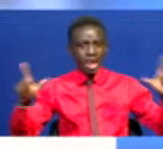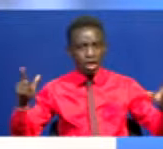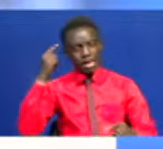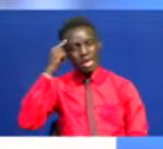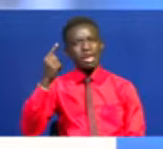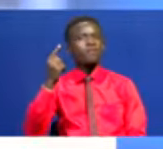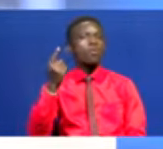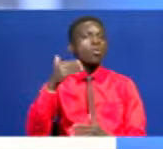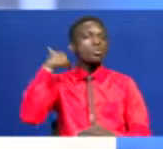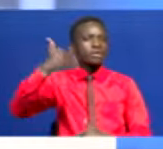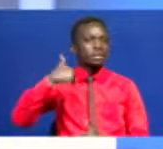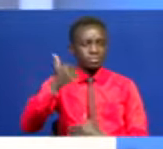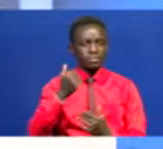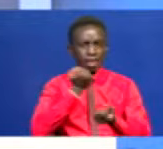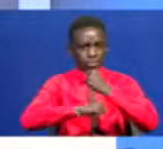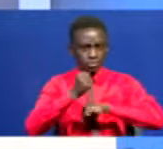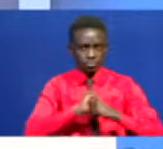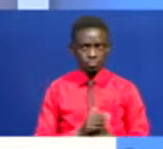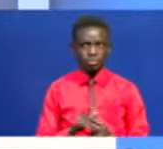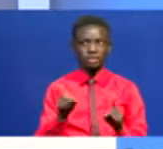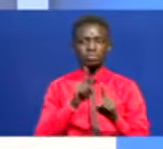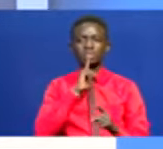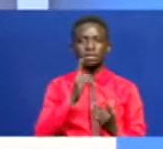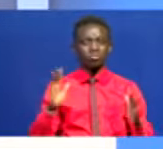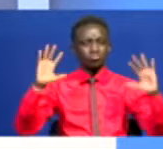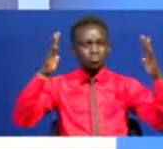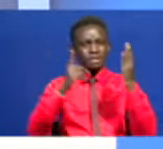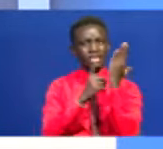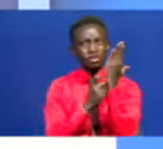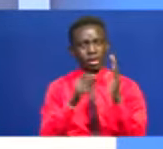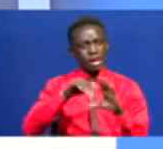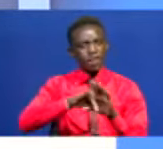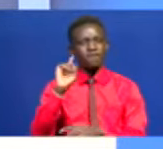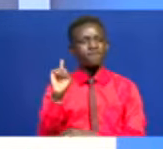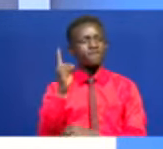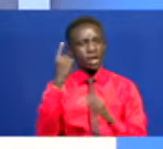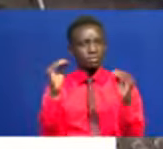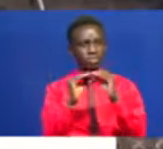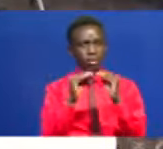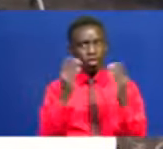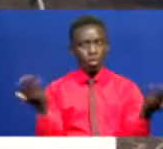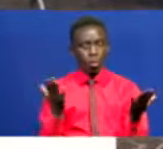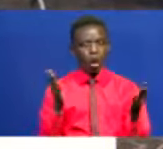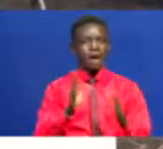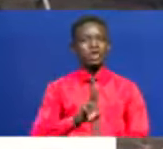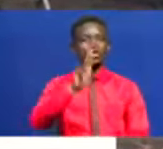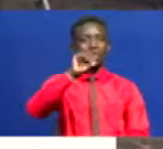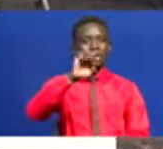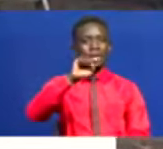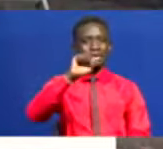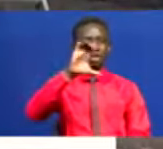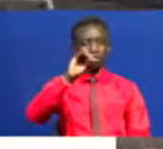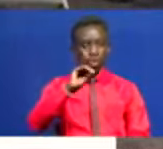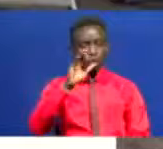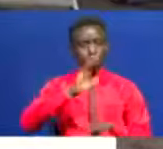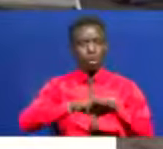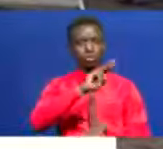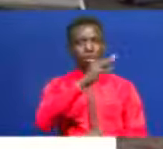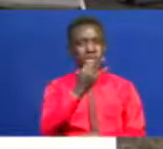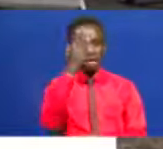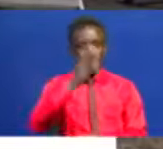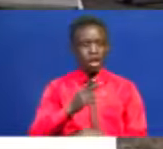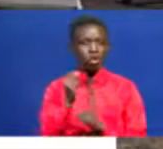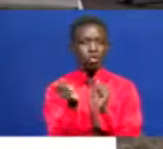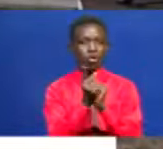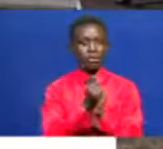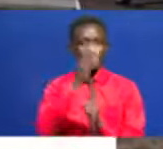UNESCO adopted Kiswahili language during their 41st session of the General Conference of UNESCO on the 23rd of November